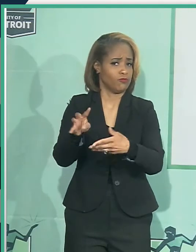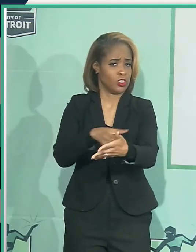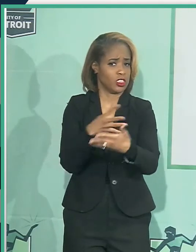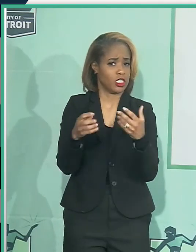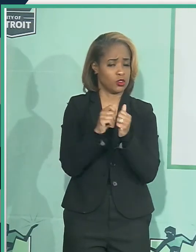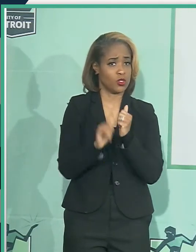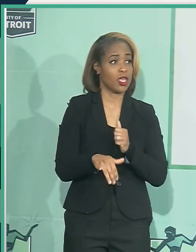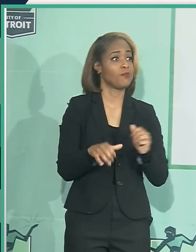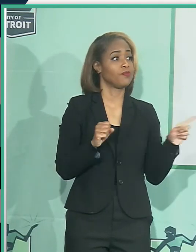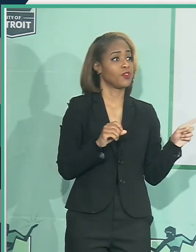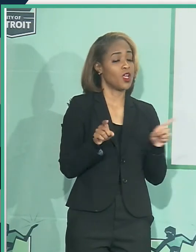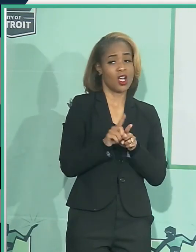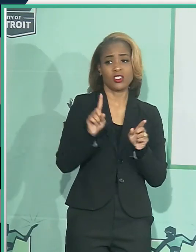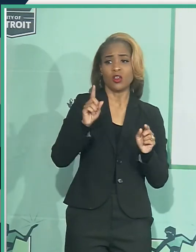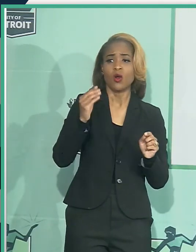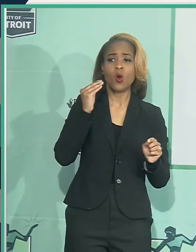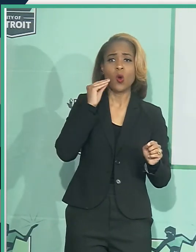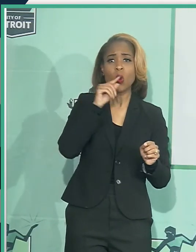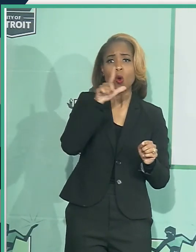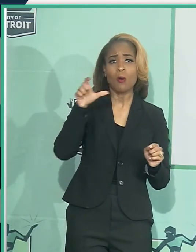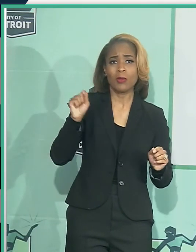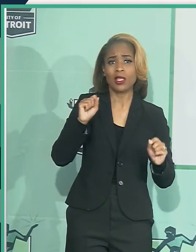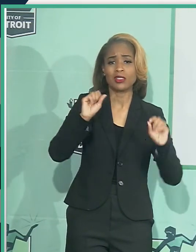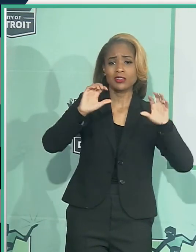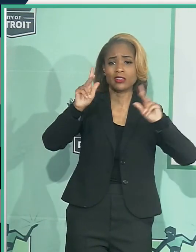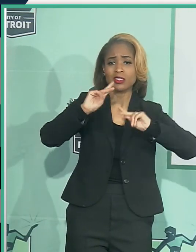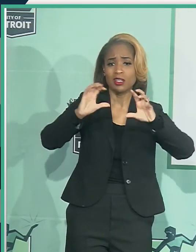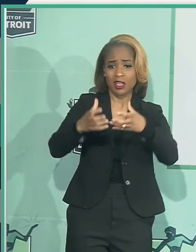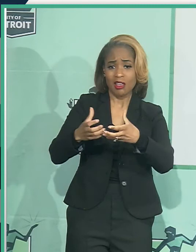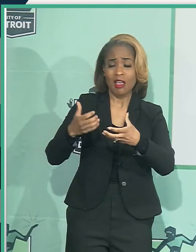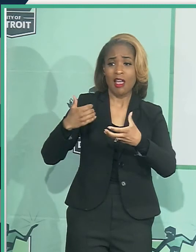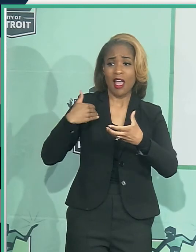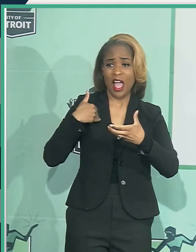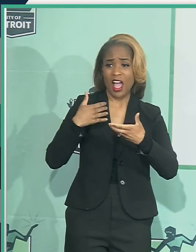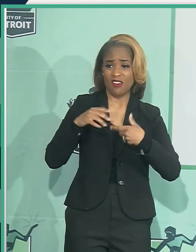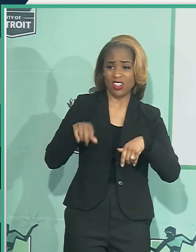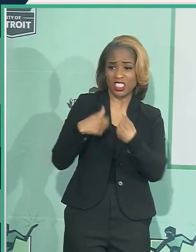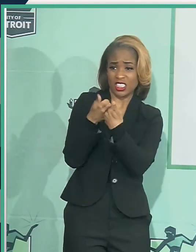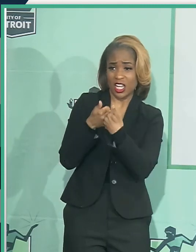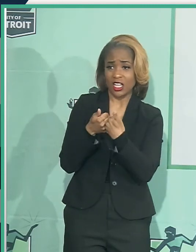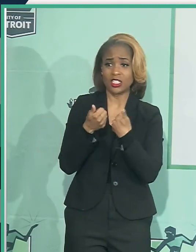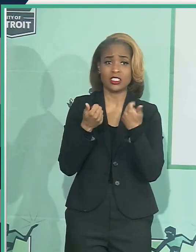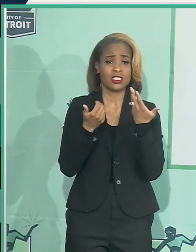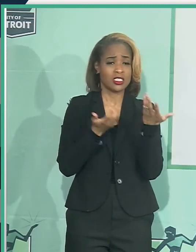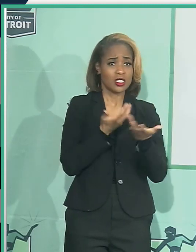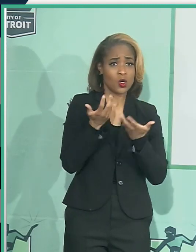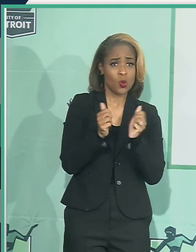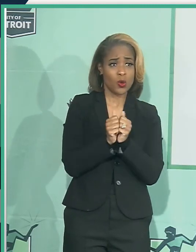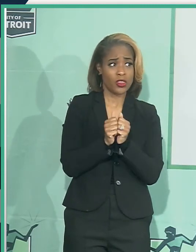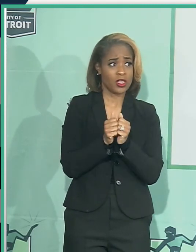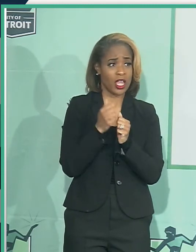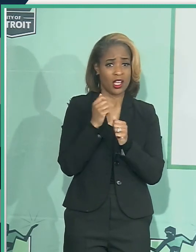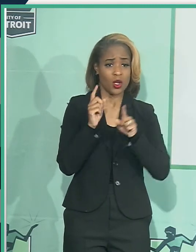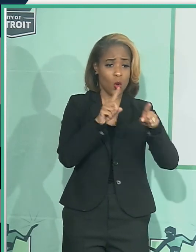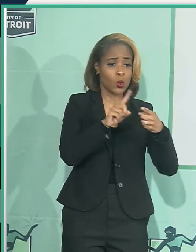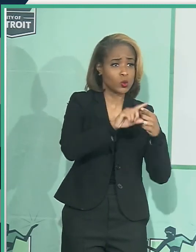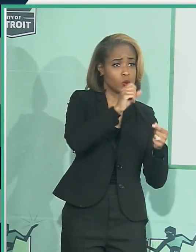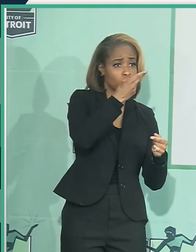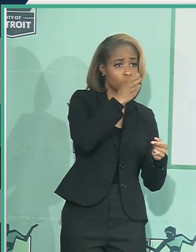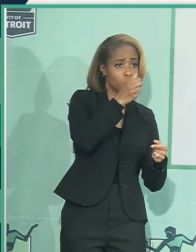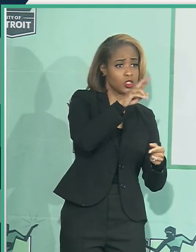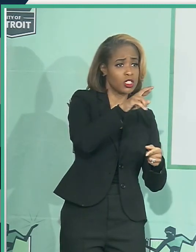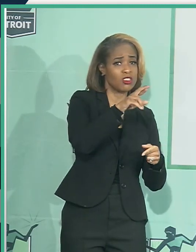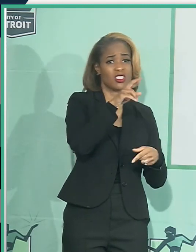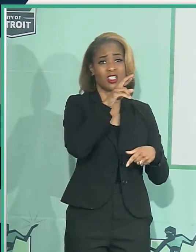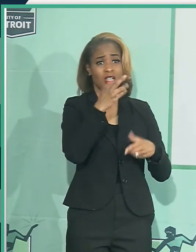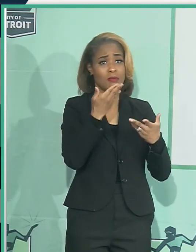the other day, when you talk about homeless population, is there a transience challenge, for lack of a better way to ask, in regard to going to a shelter, having there, and then they